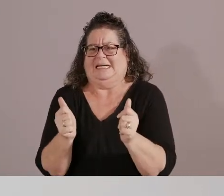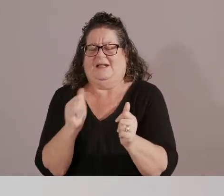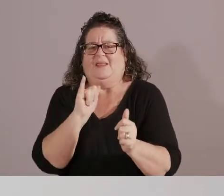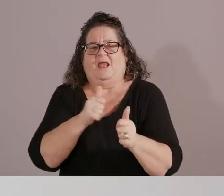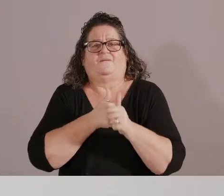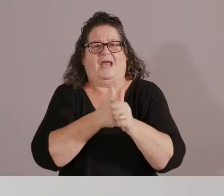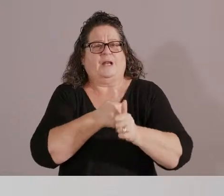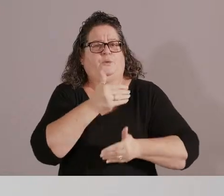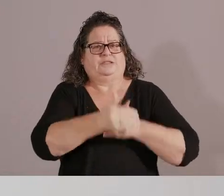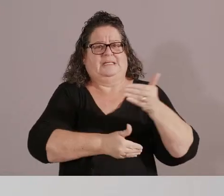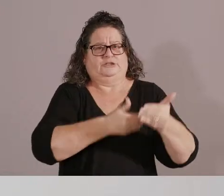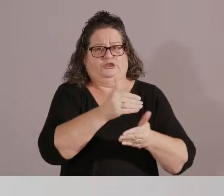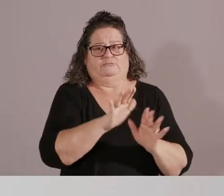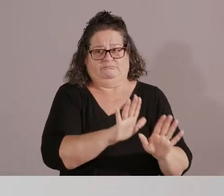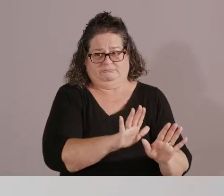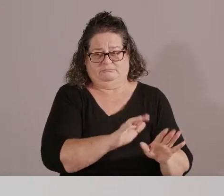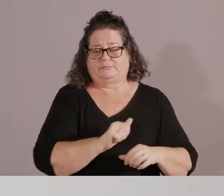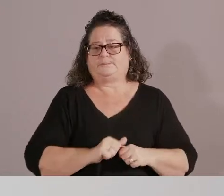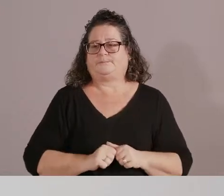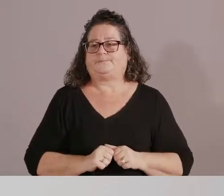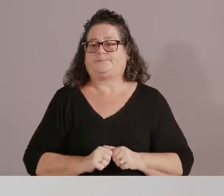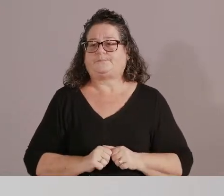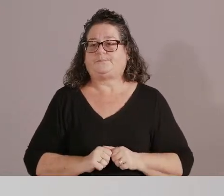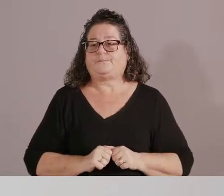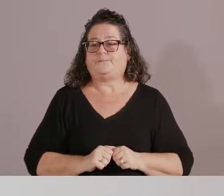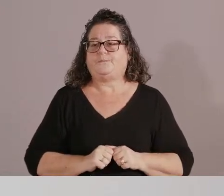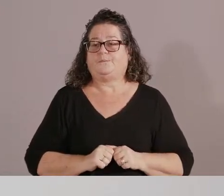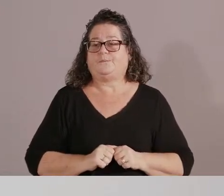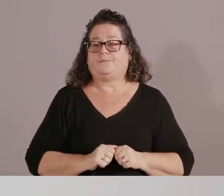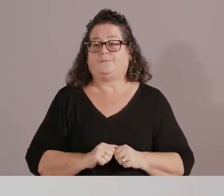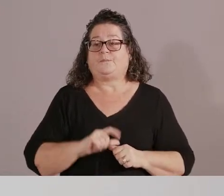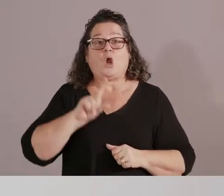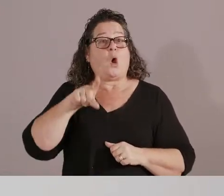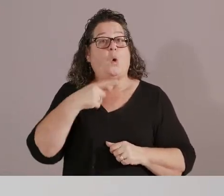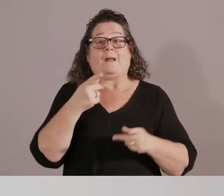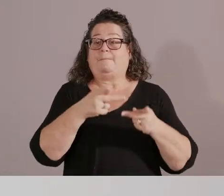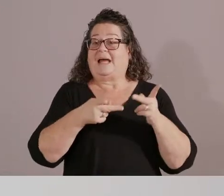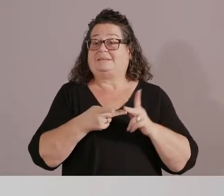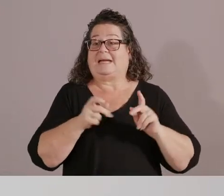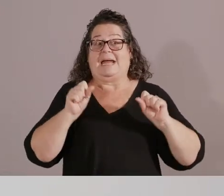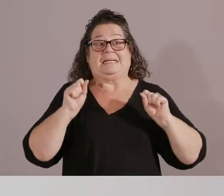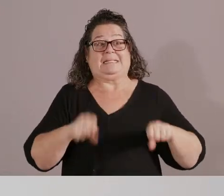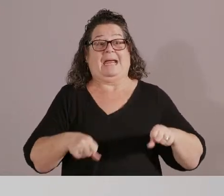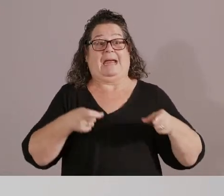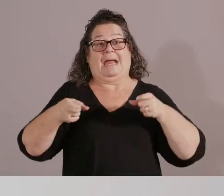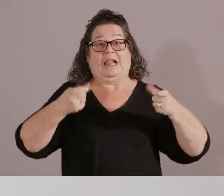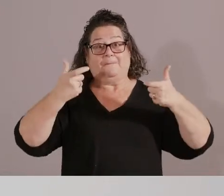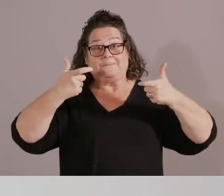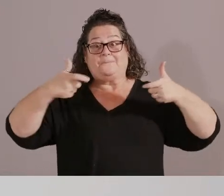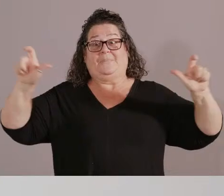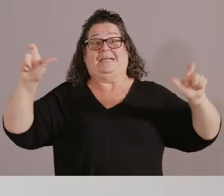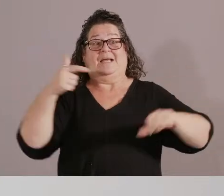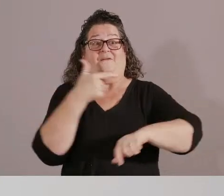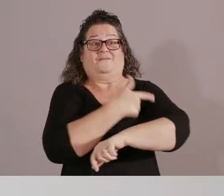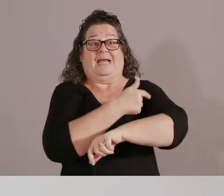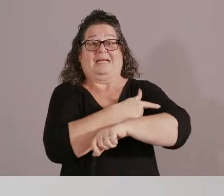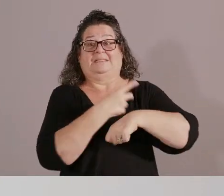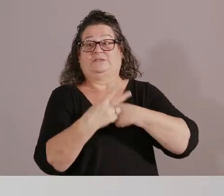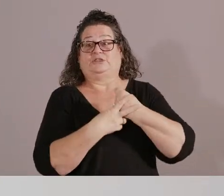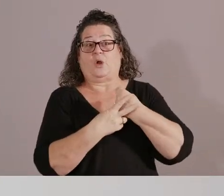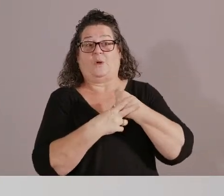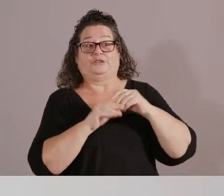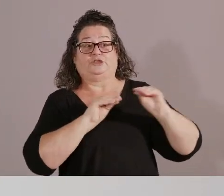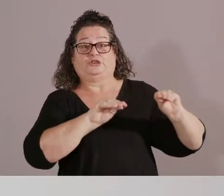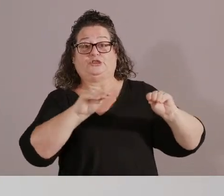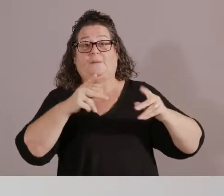these mass vaccination pods. Our local county health departments had actually asked us to be able to use Moderna, which just